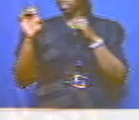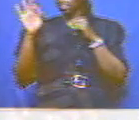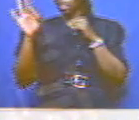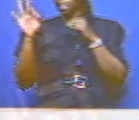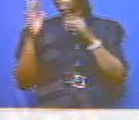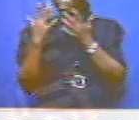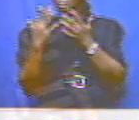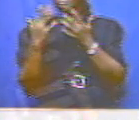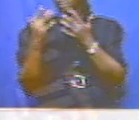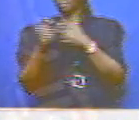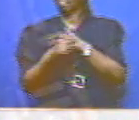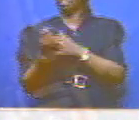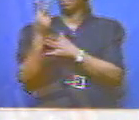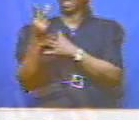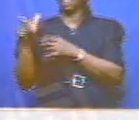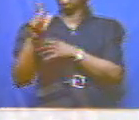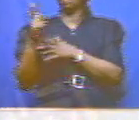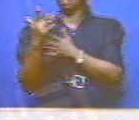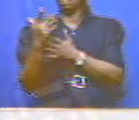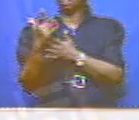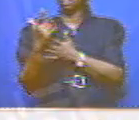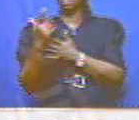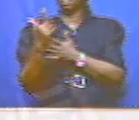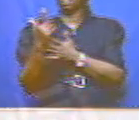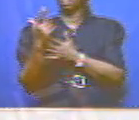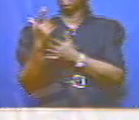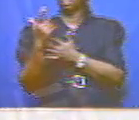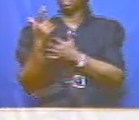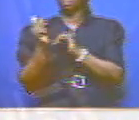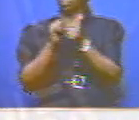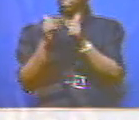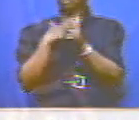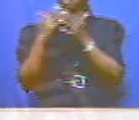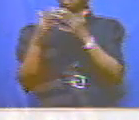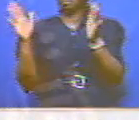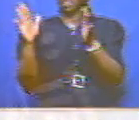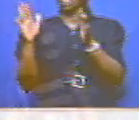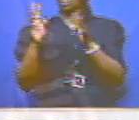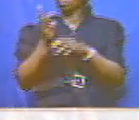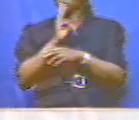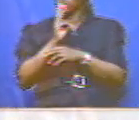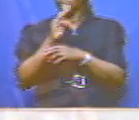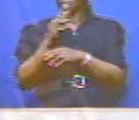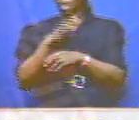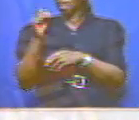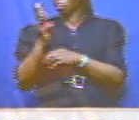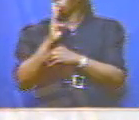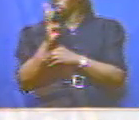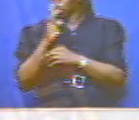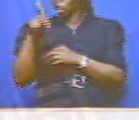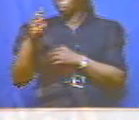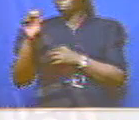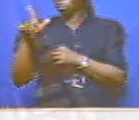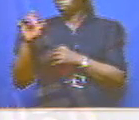the additional sports we are proposing to include is open water and, mm-hmm, water polo. And I think it's time for